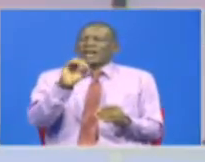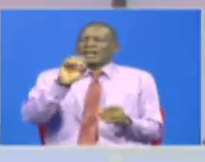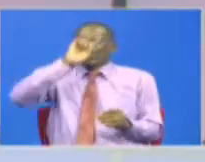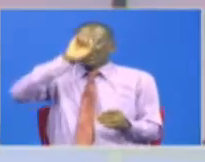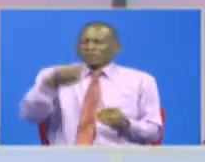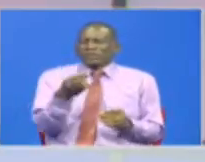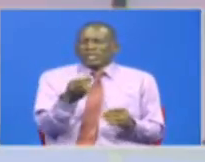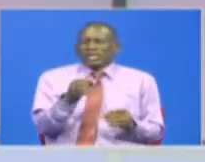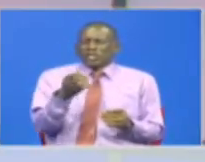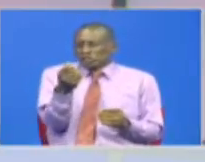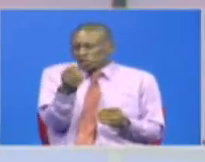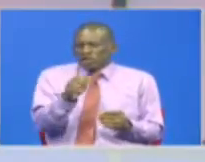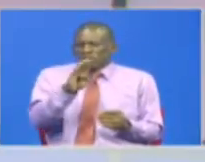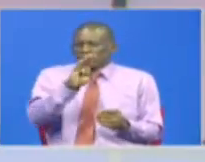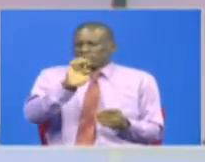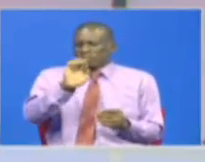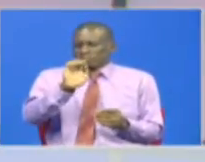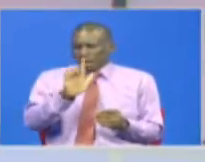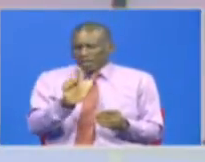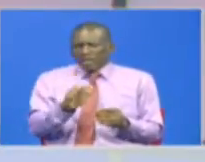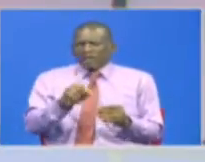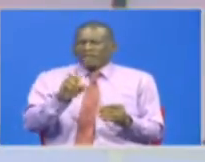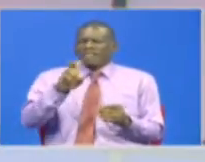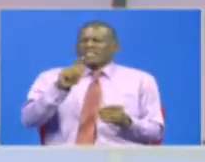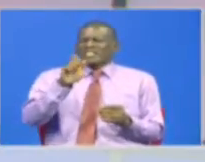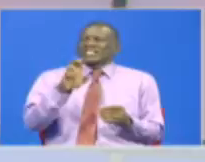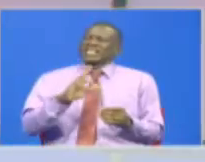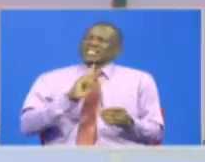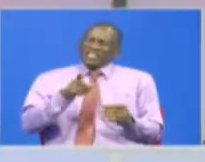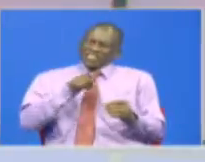this month. Victor Kiprop reports that this is not the